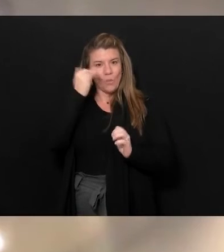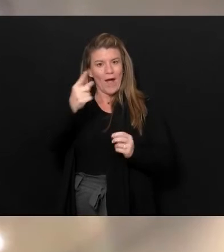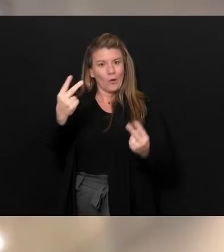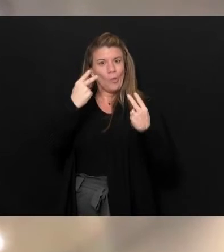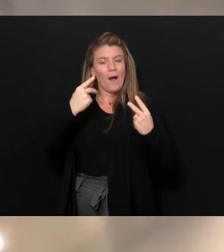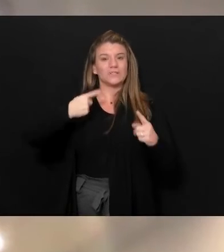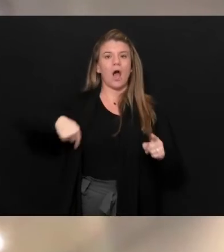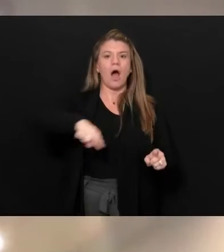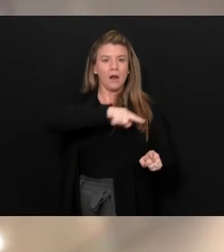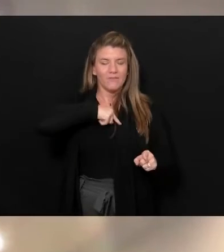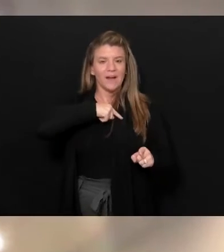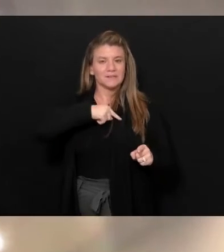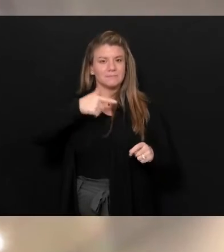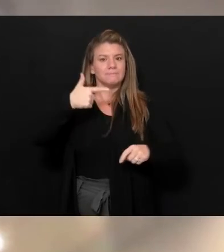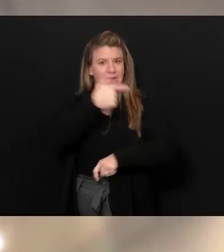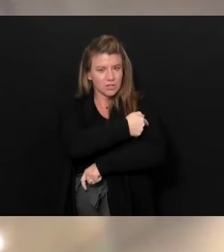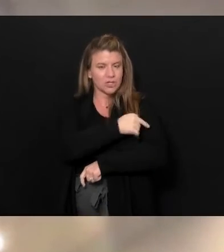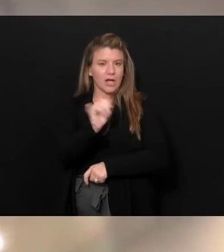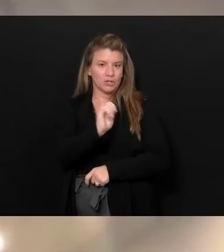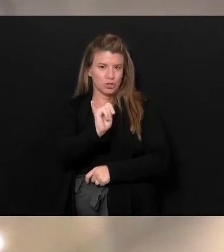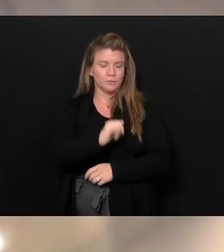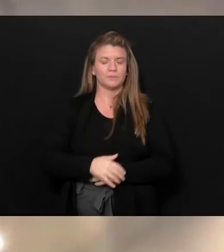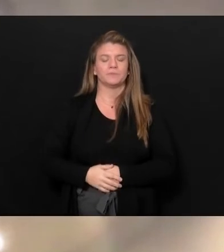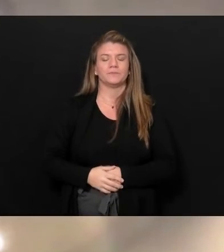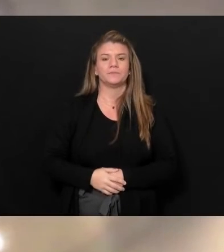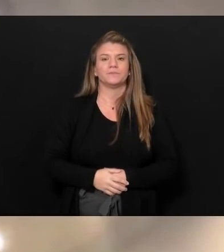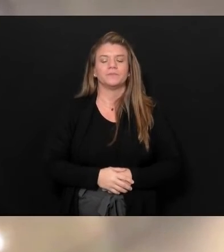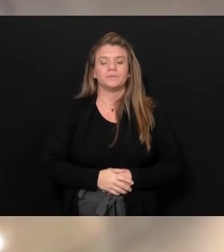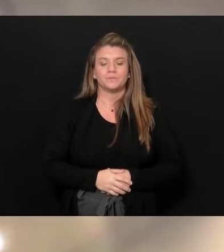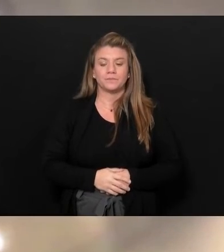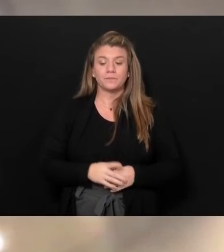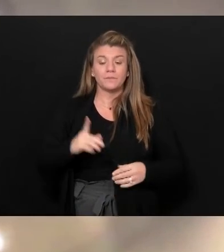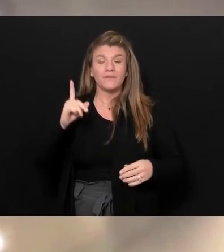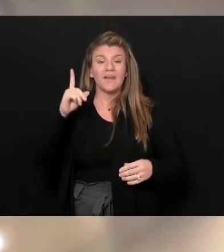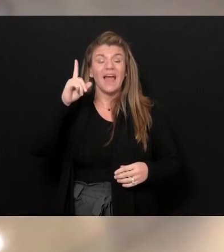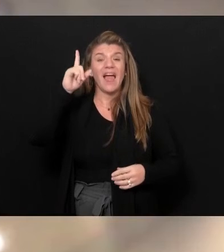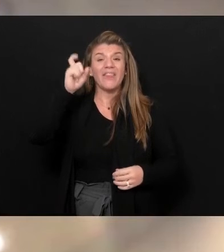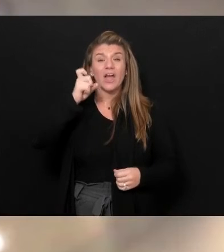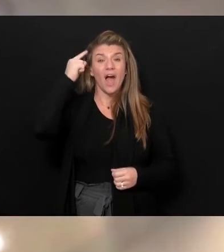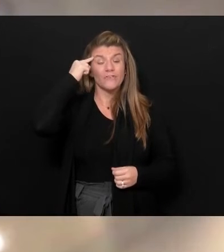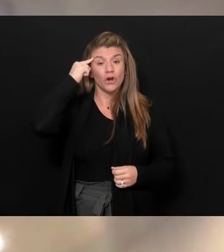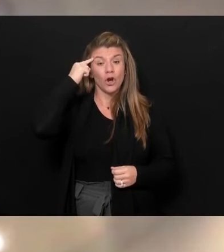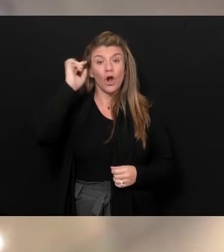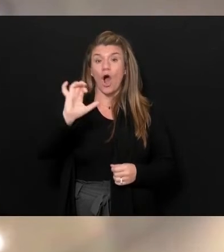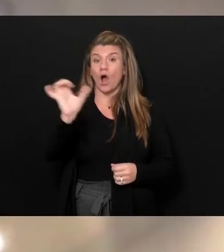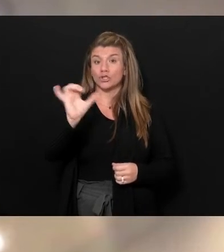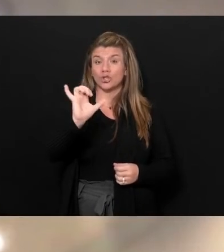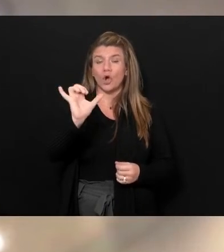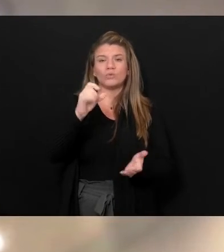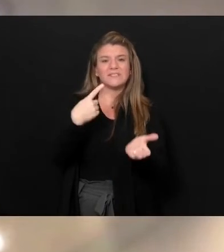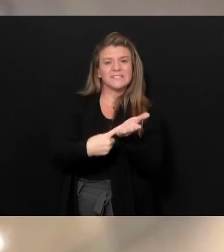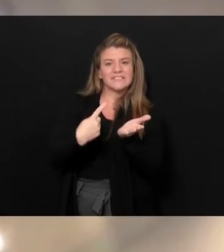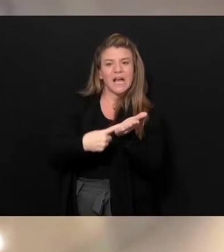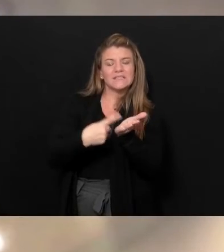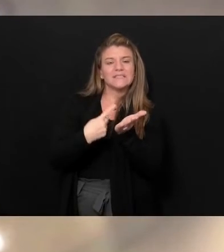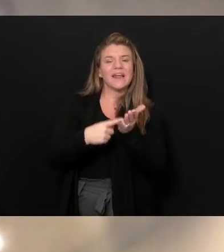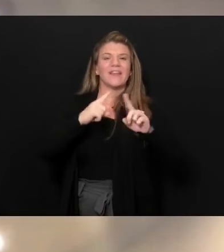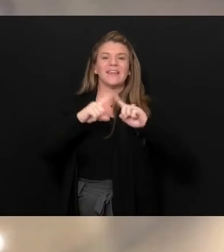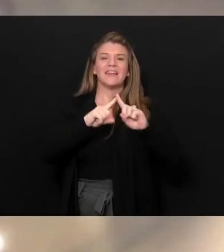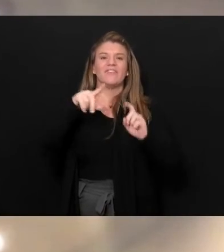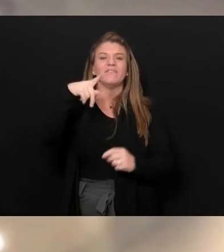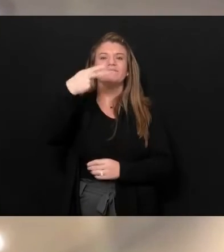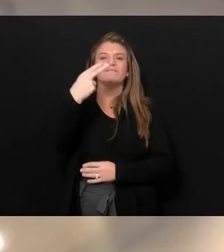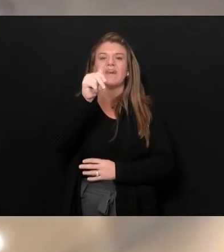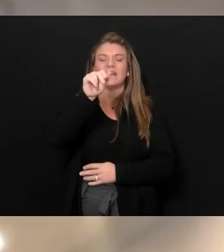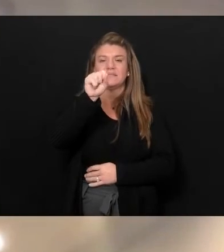So I will transition. Now, the governor had talked to us about the phases of the vaccine, and